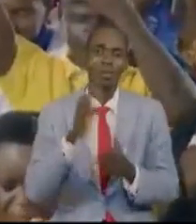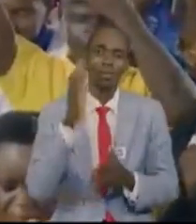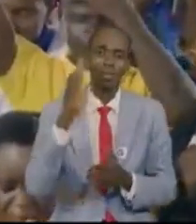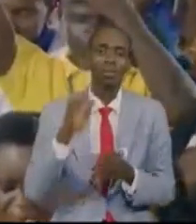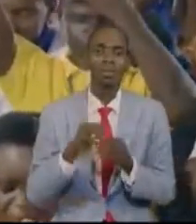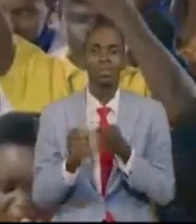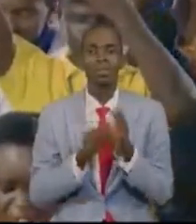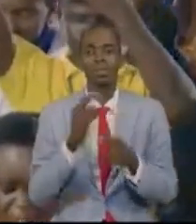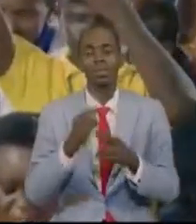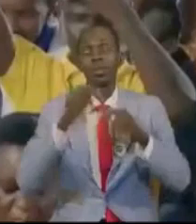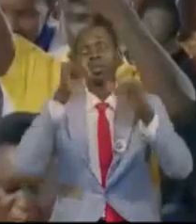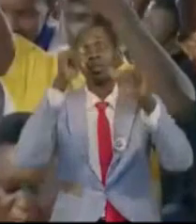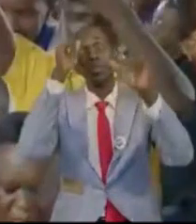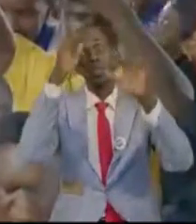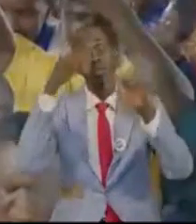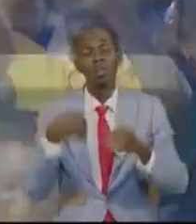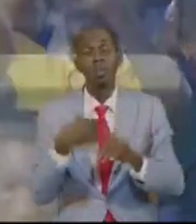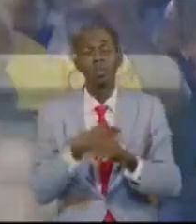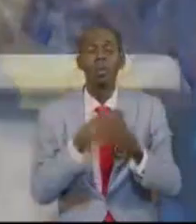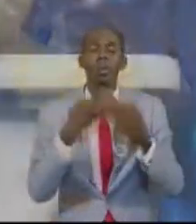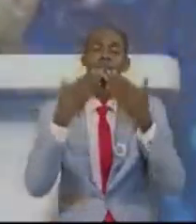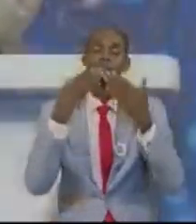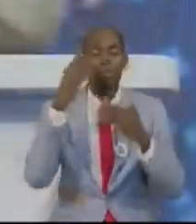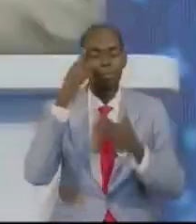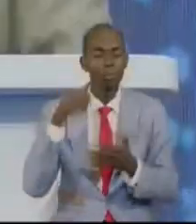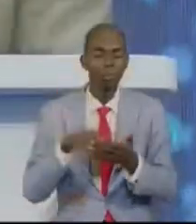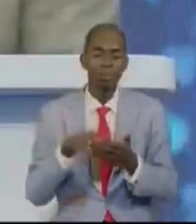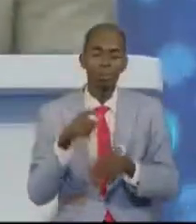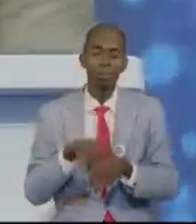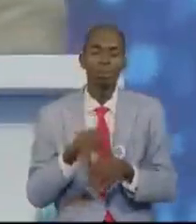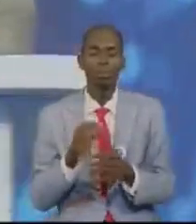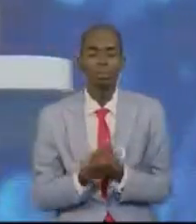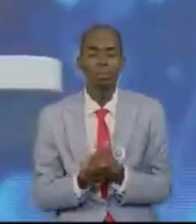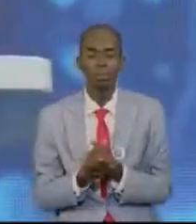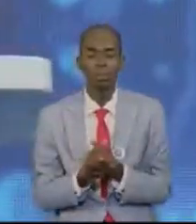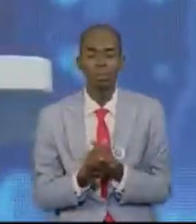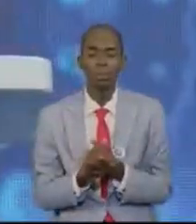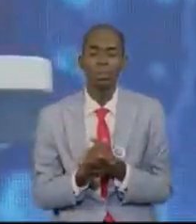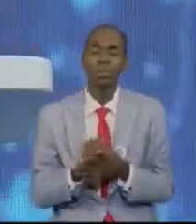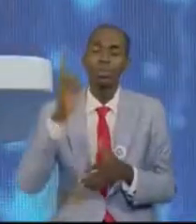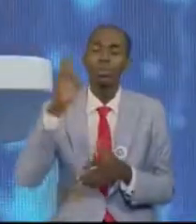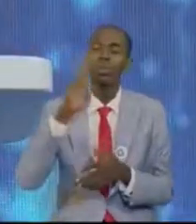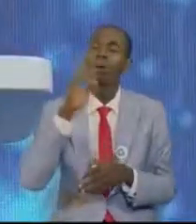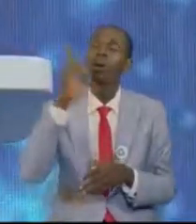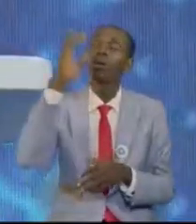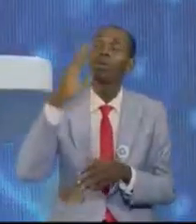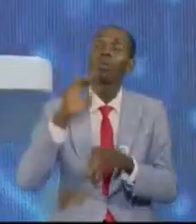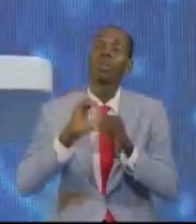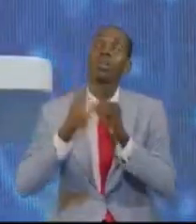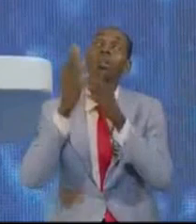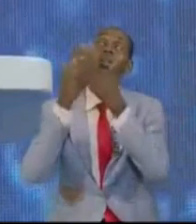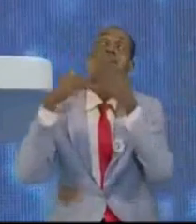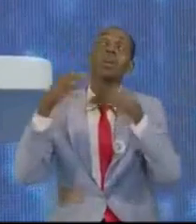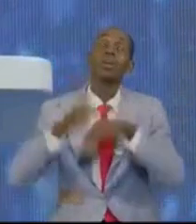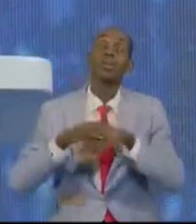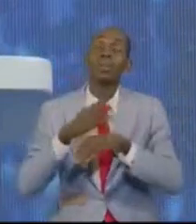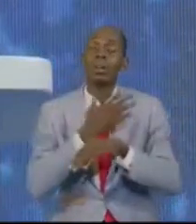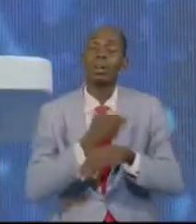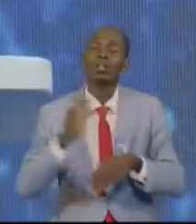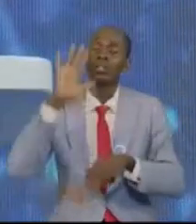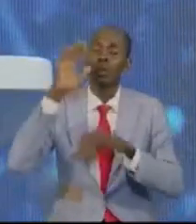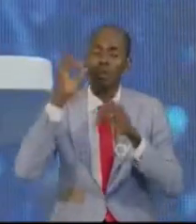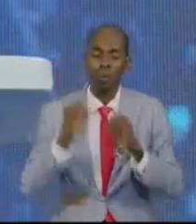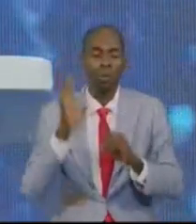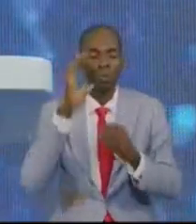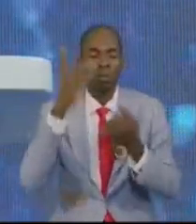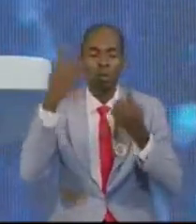Father, we thank you for this moment. You are God in heaven, and your power will come down from